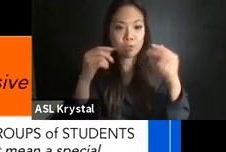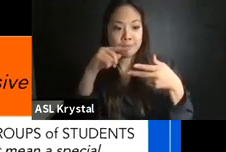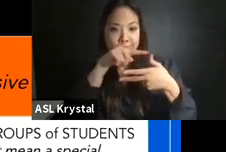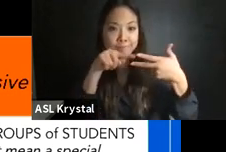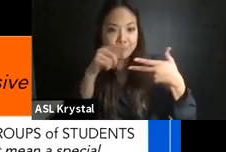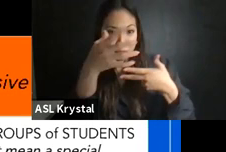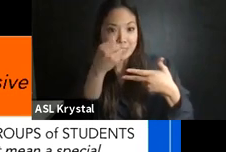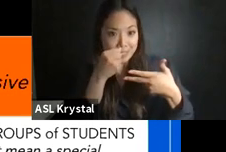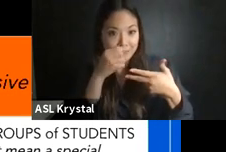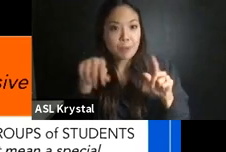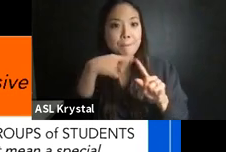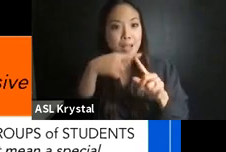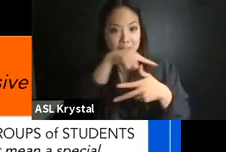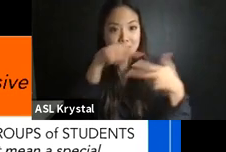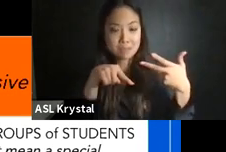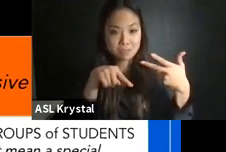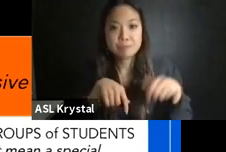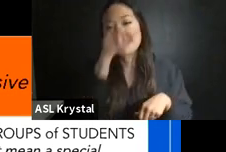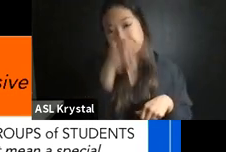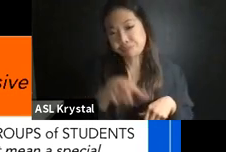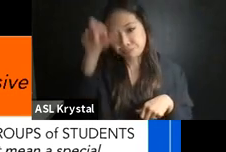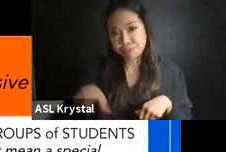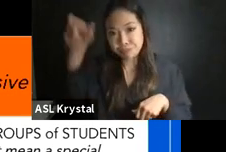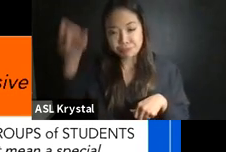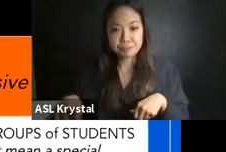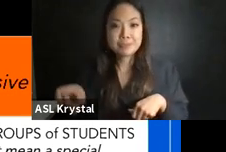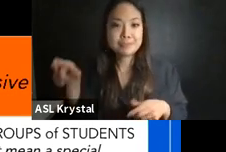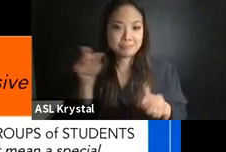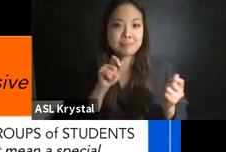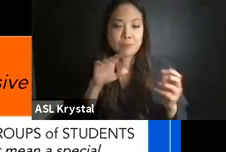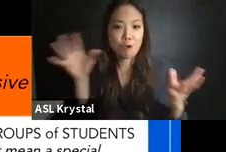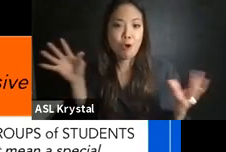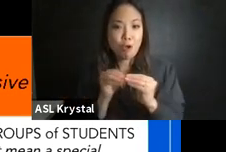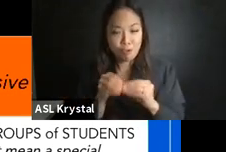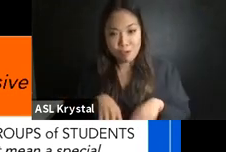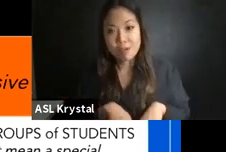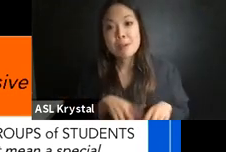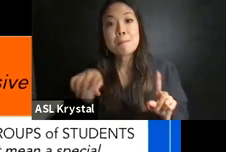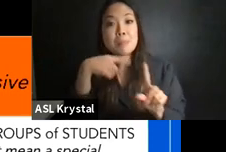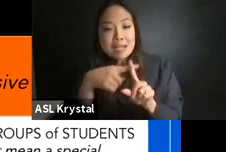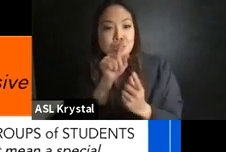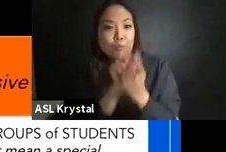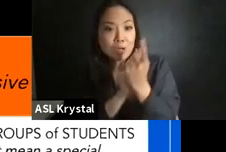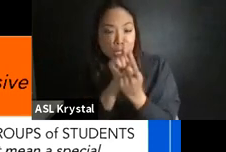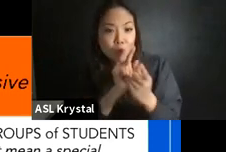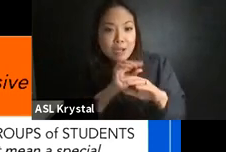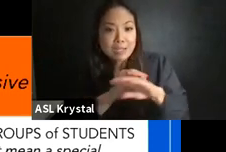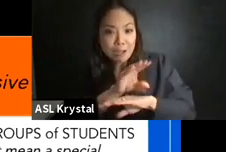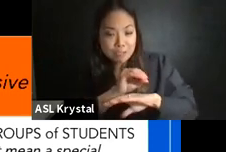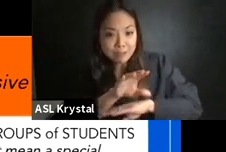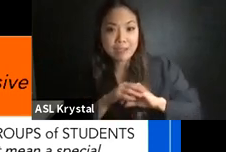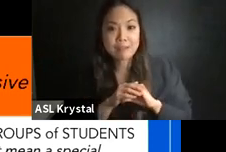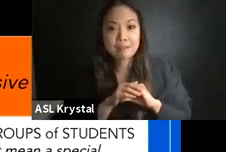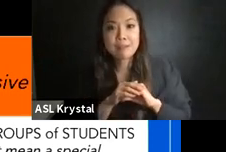addition to that they also receive individualized services like one-on-one counseling functional behavioral